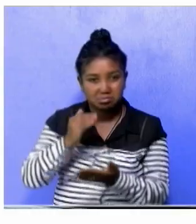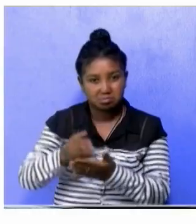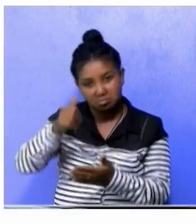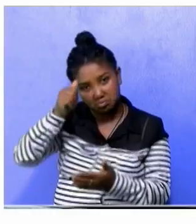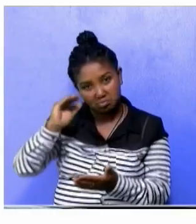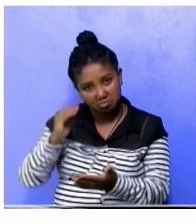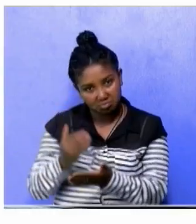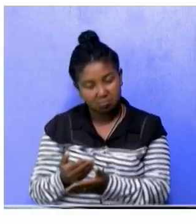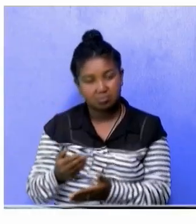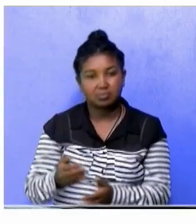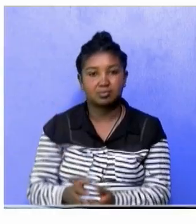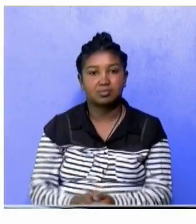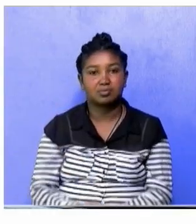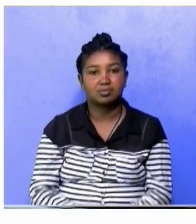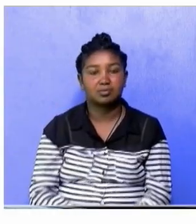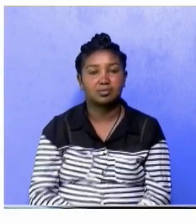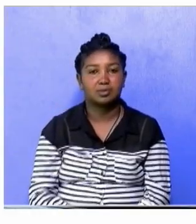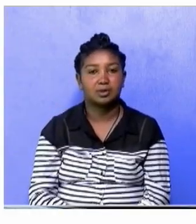home